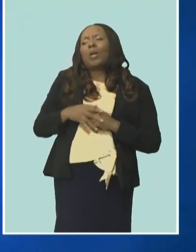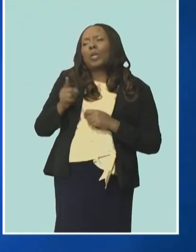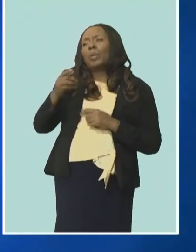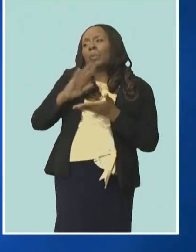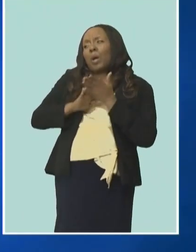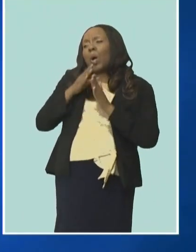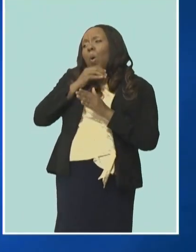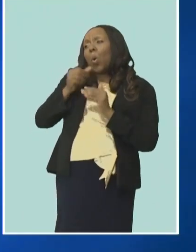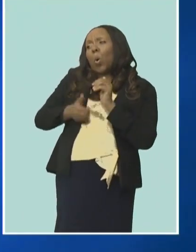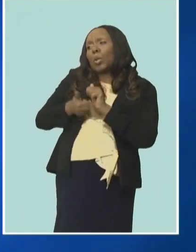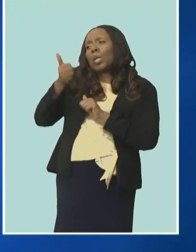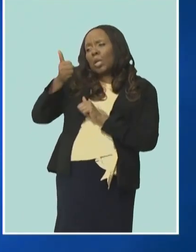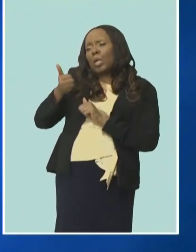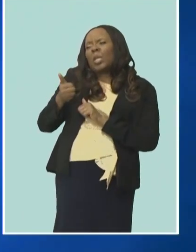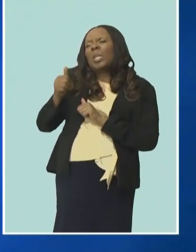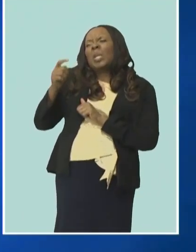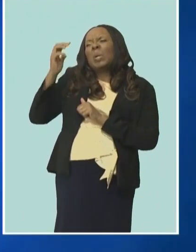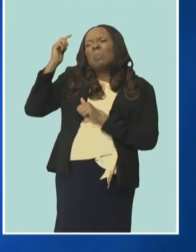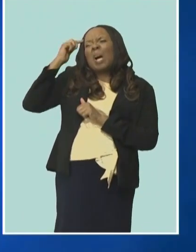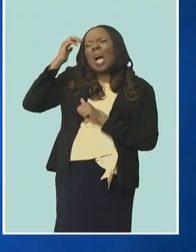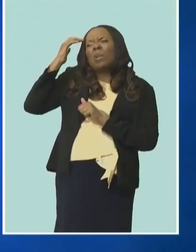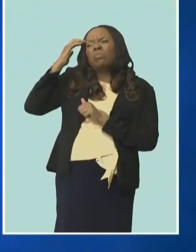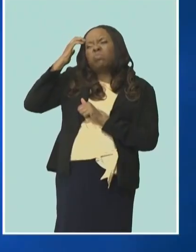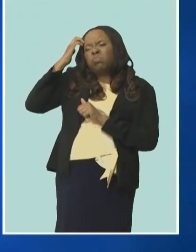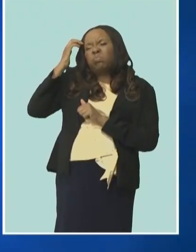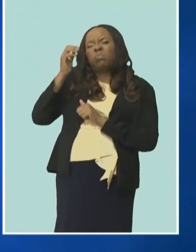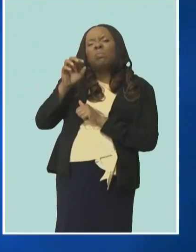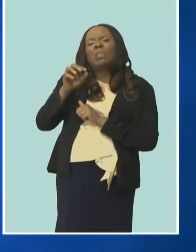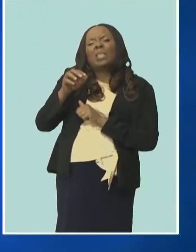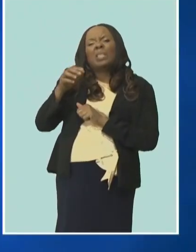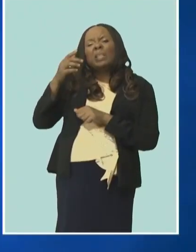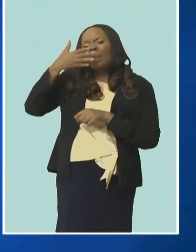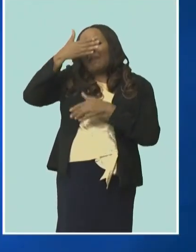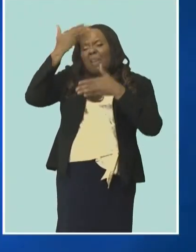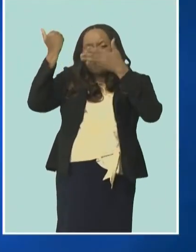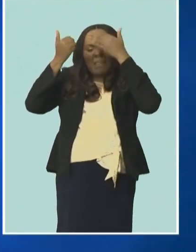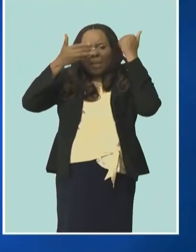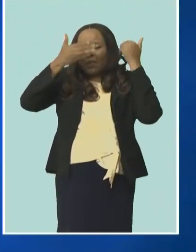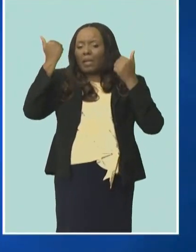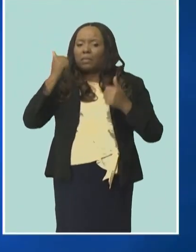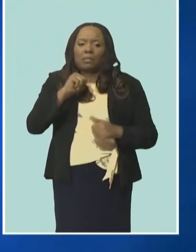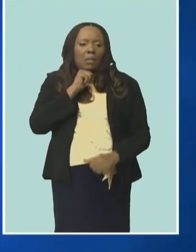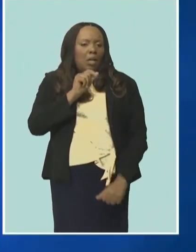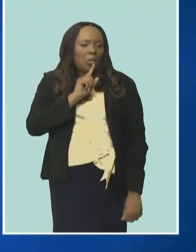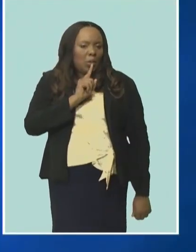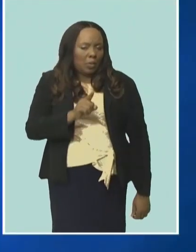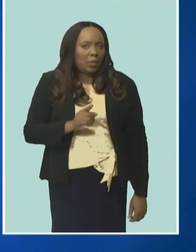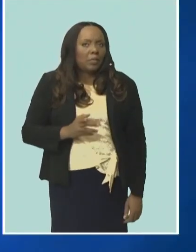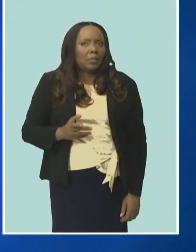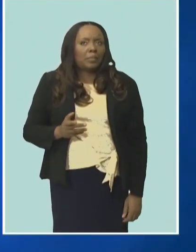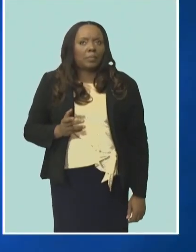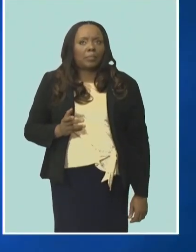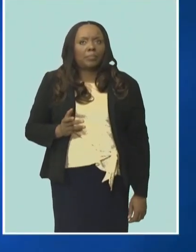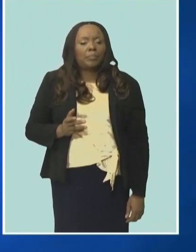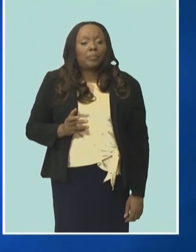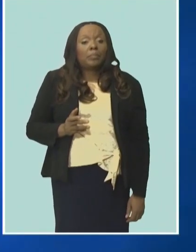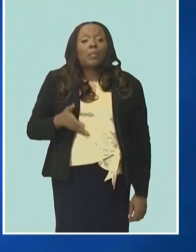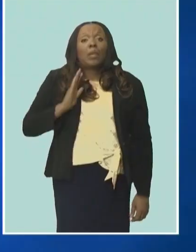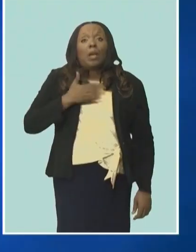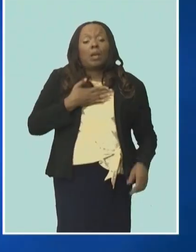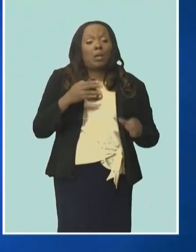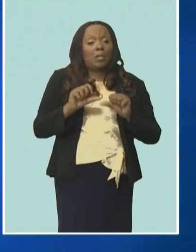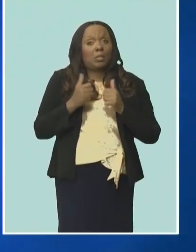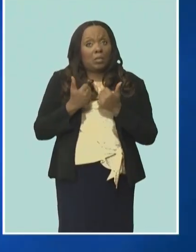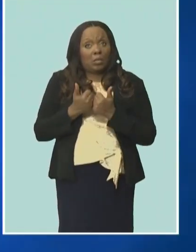you become a certain age, and so ultimately this is something that will happen to you. This, of course, is not true. And the Alzheimer's Association,